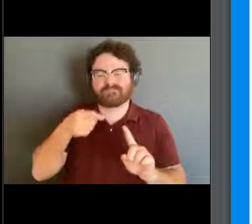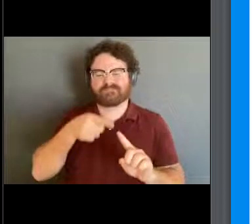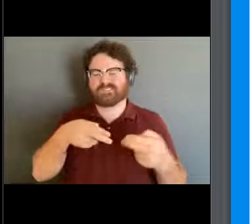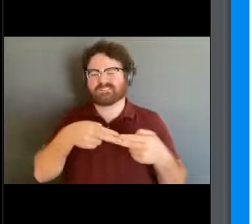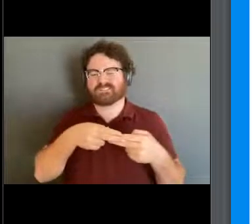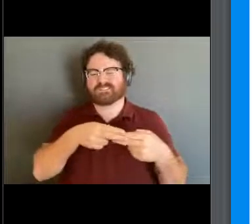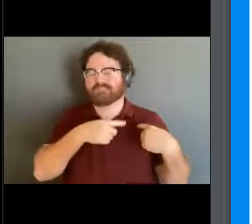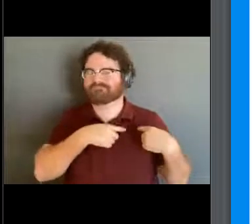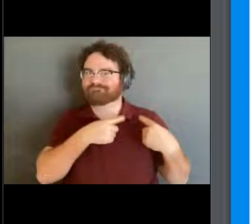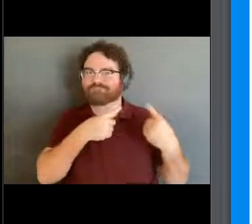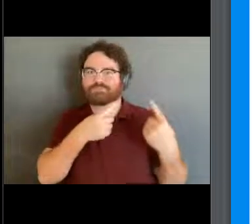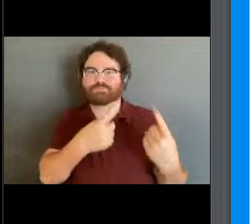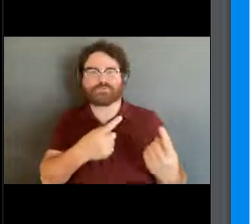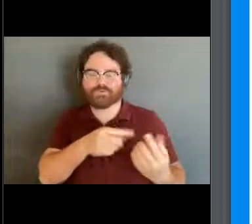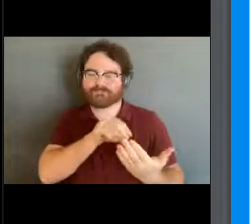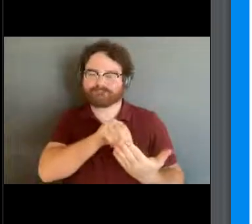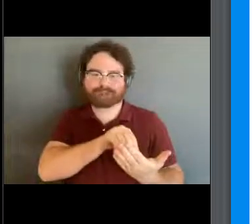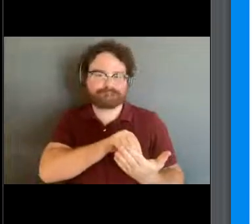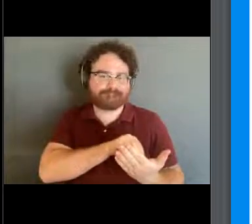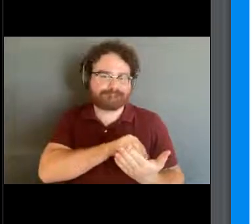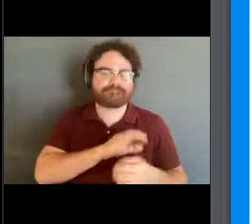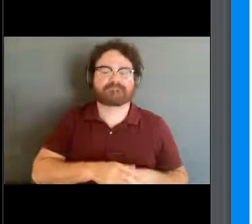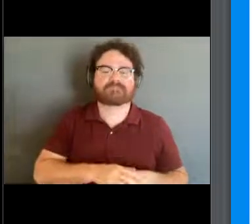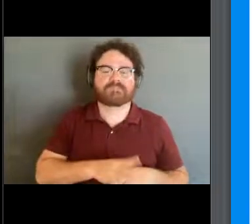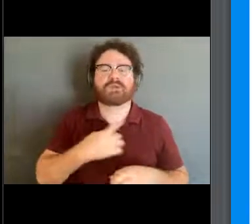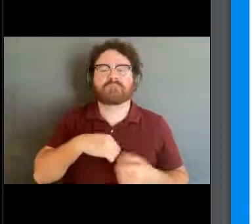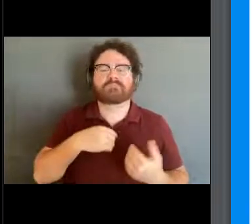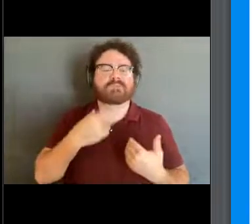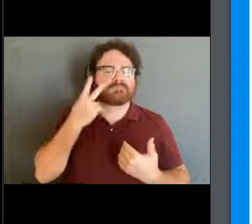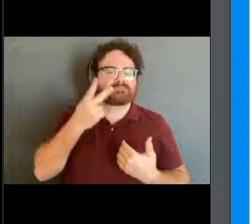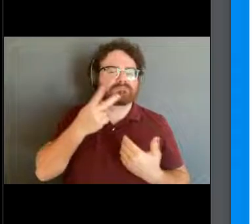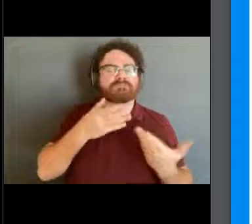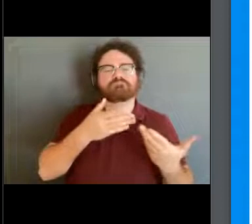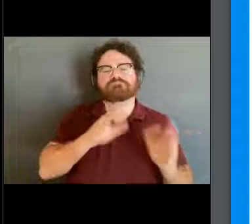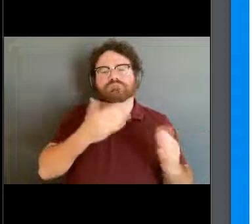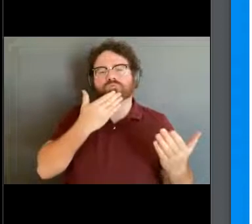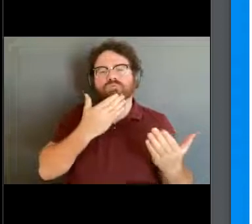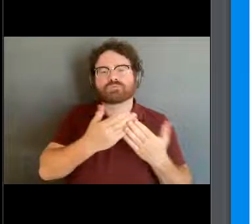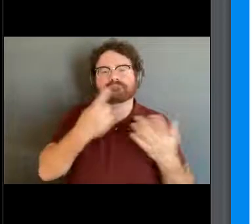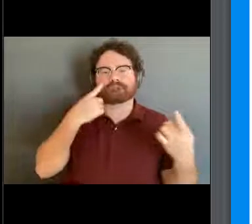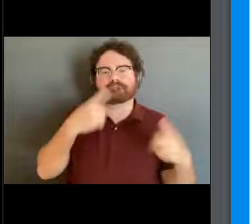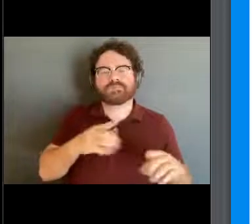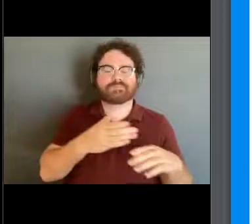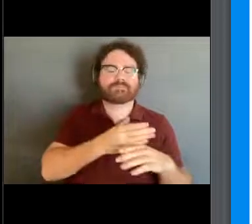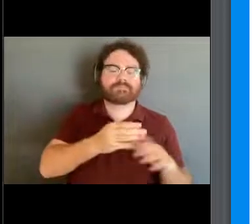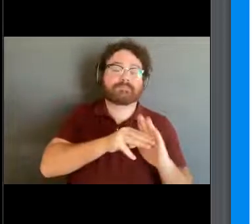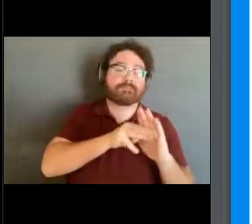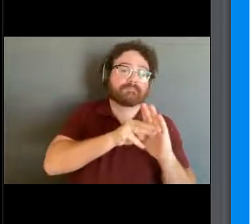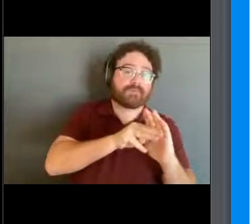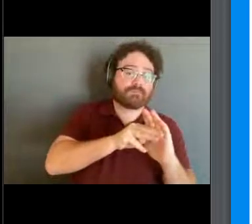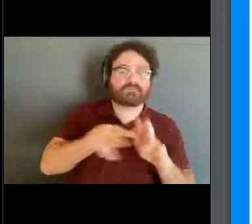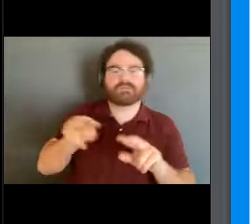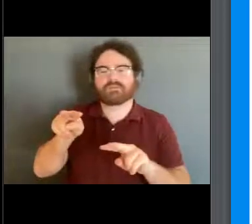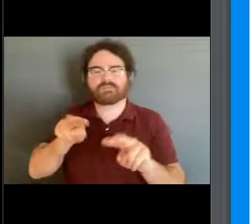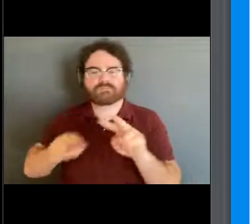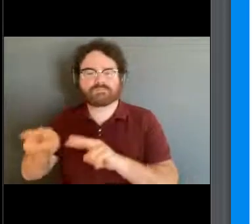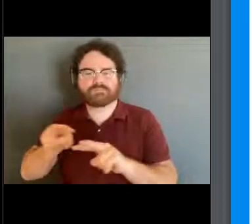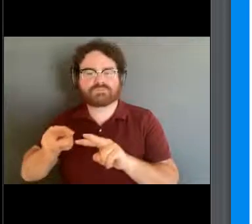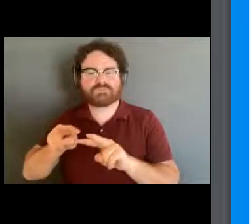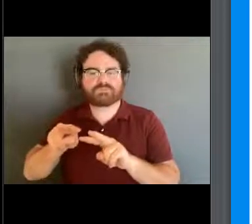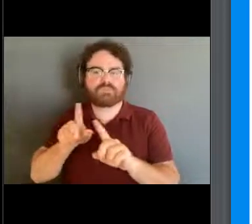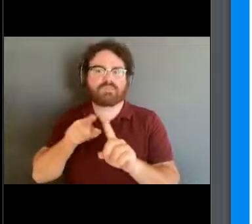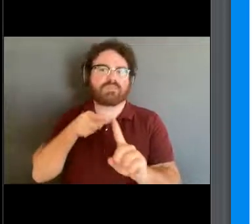record is that there is general good agreement between the models and the observations up through